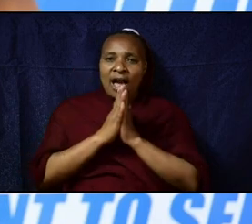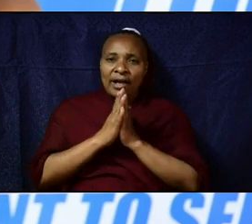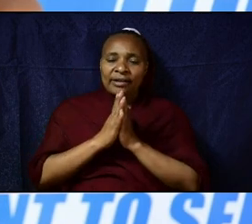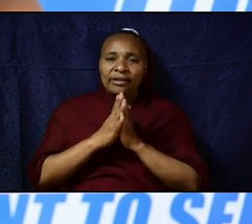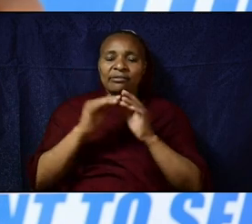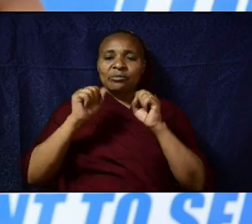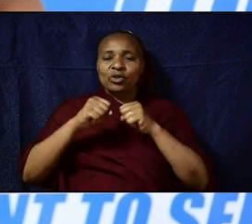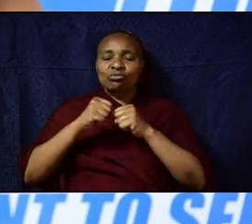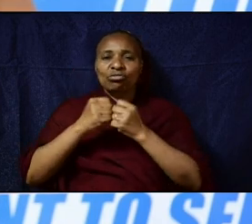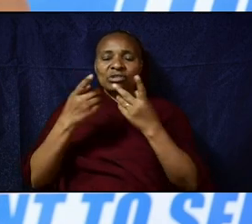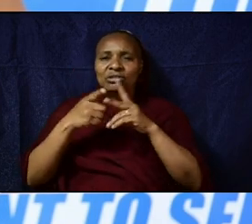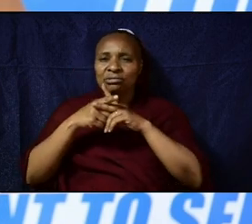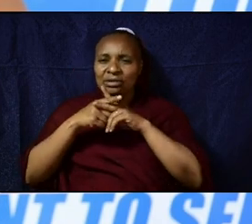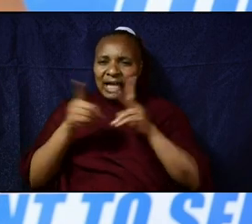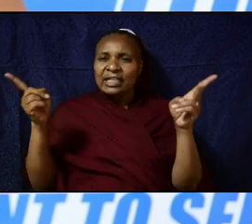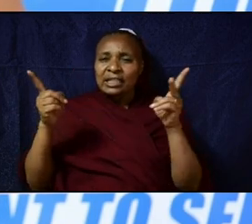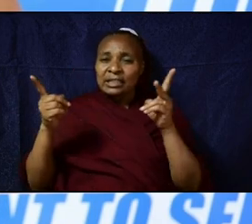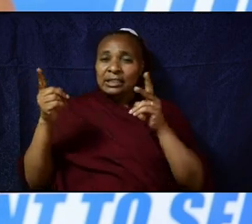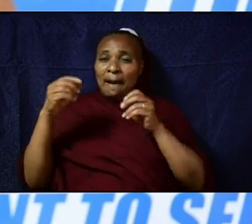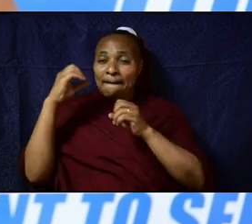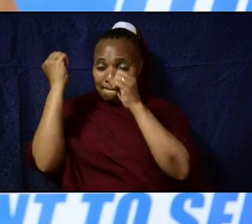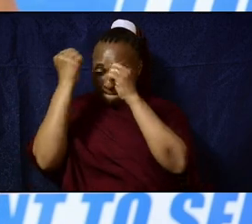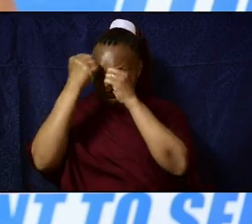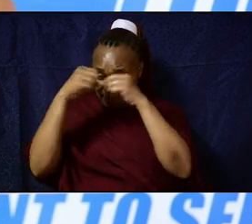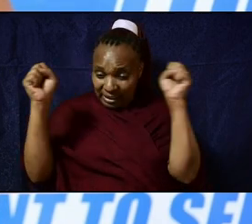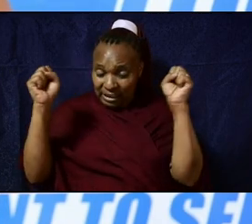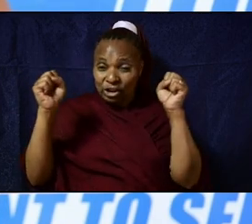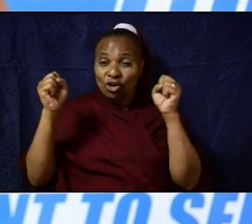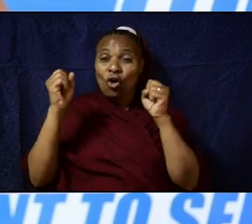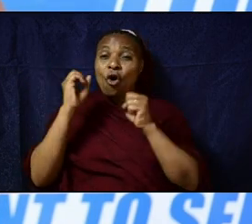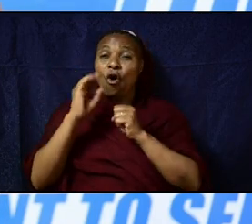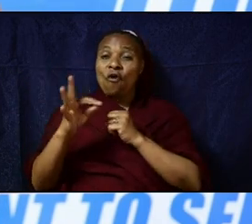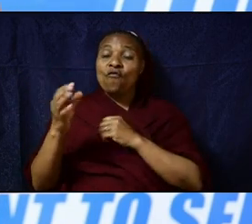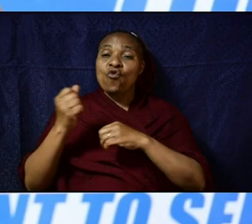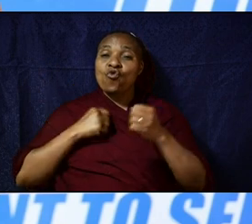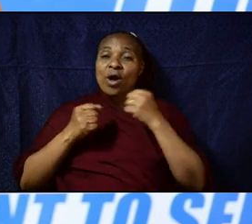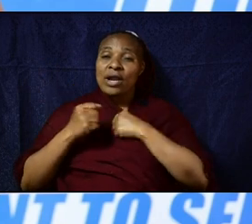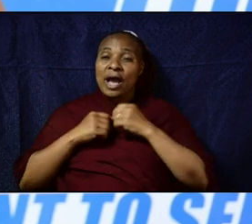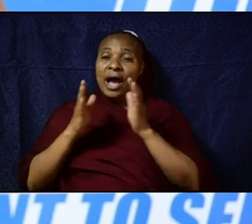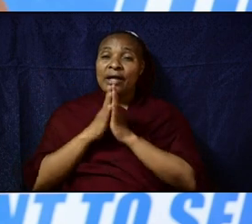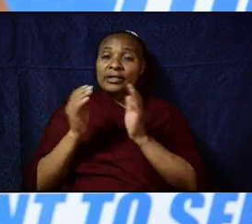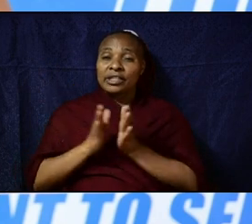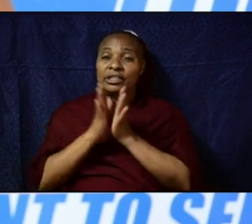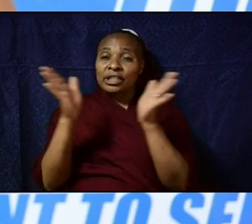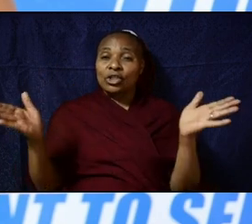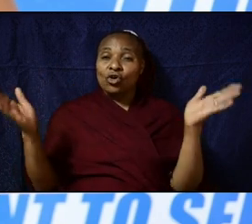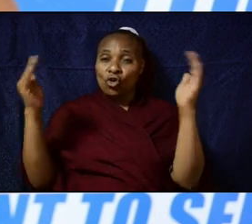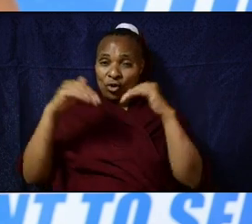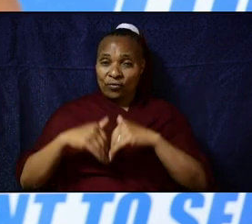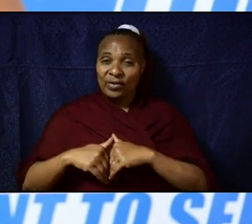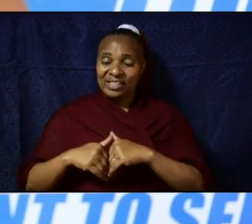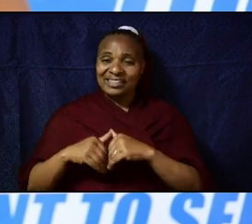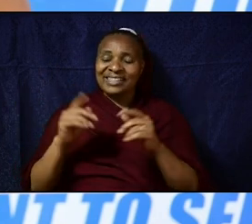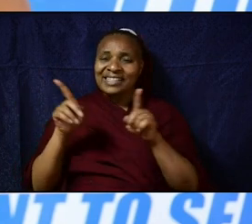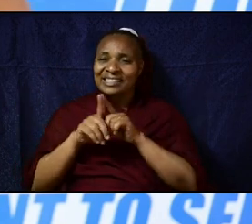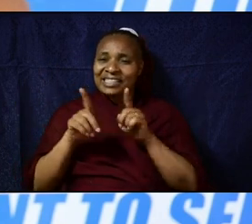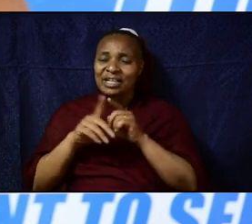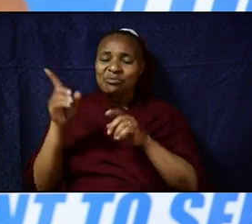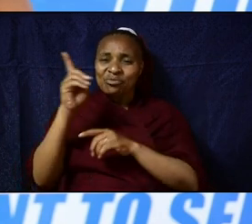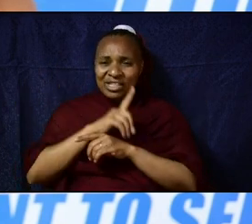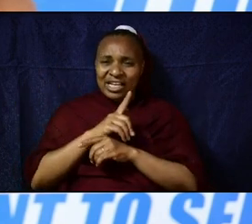was inaugurated by the president of Rwanda and the president of the General Conference. And then, on that same